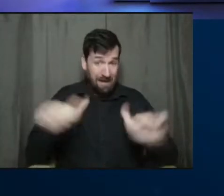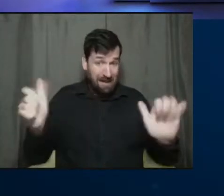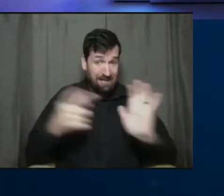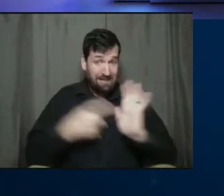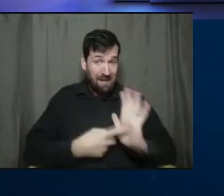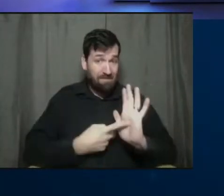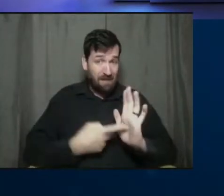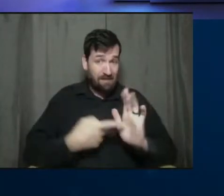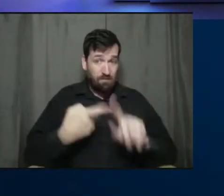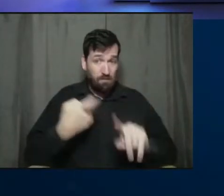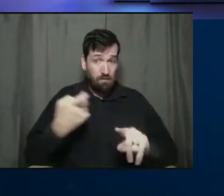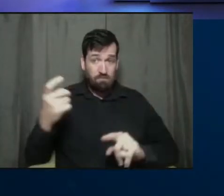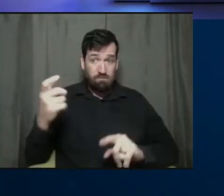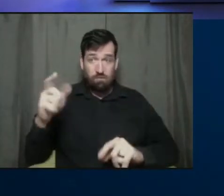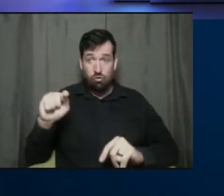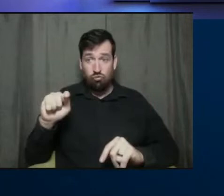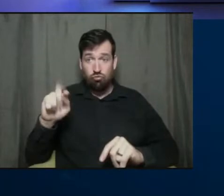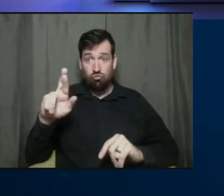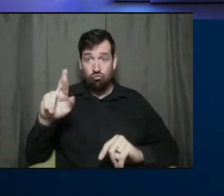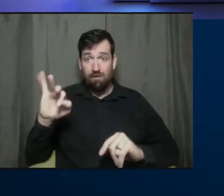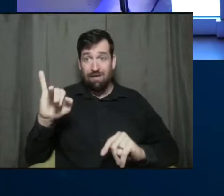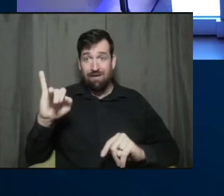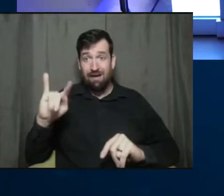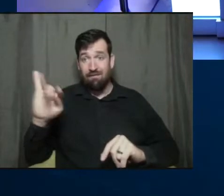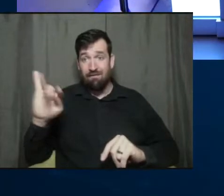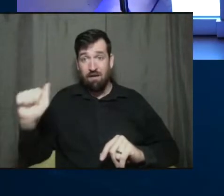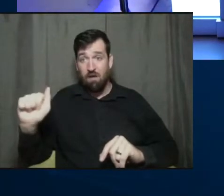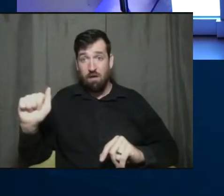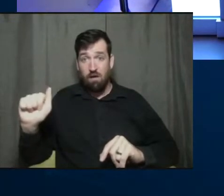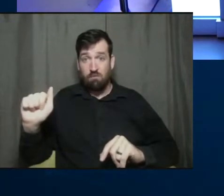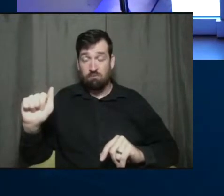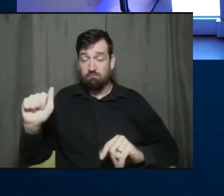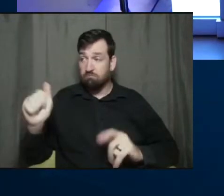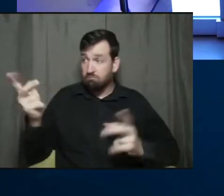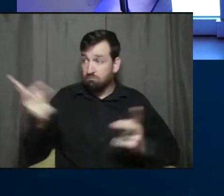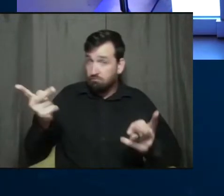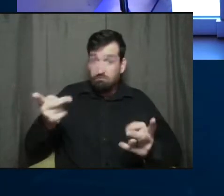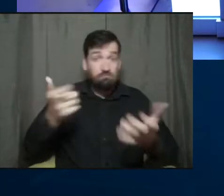Trikafta for Amanda or Ben. Let's ask them. Amanda, side effects.